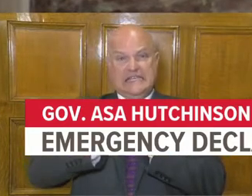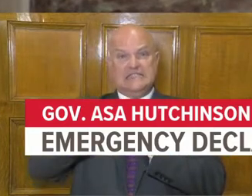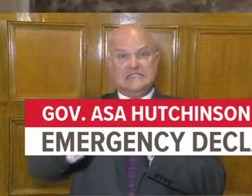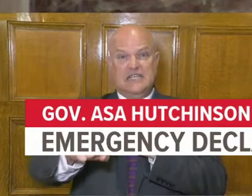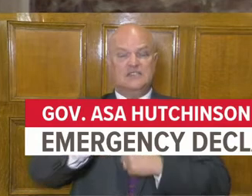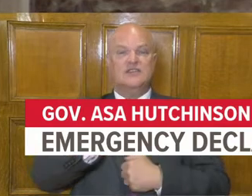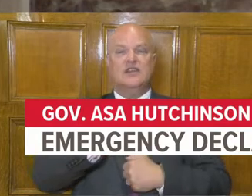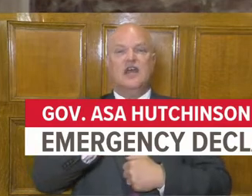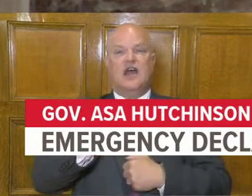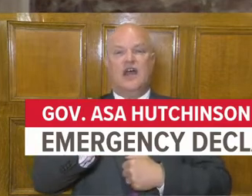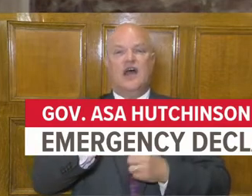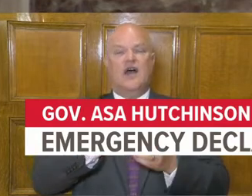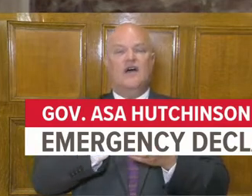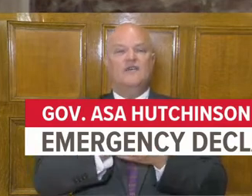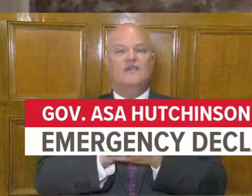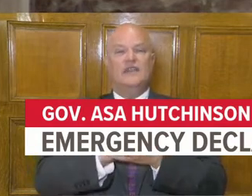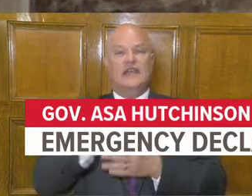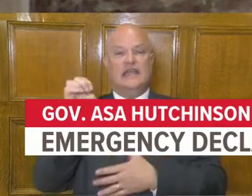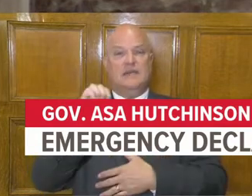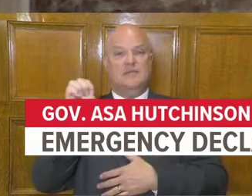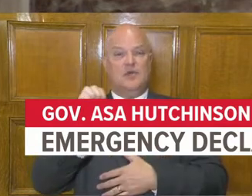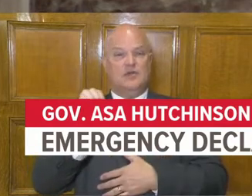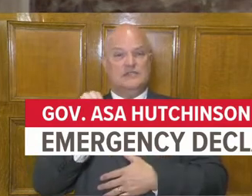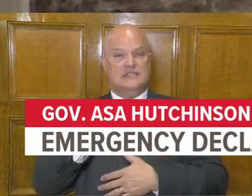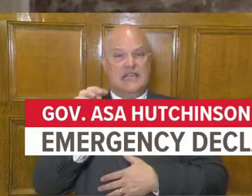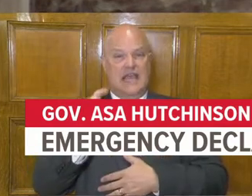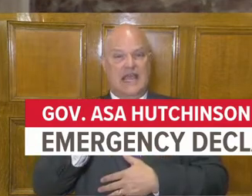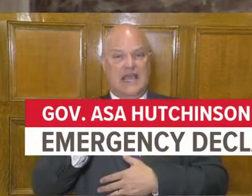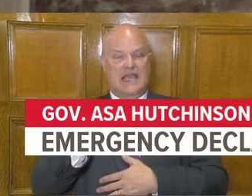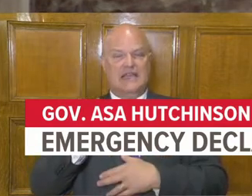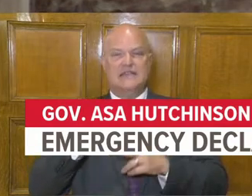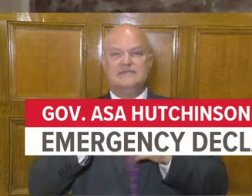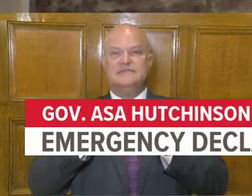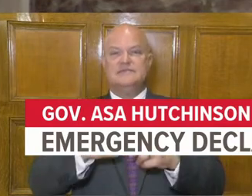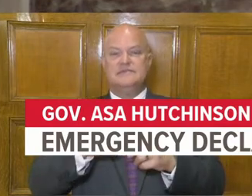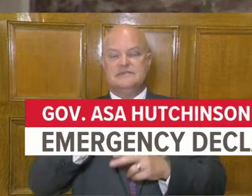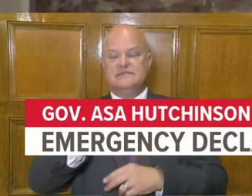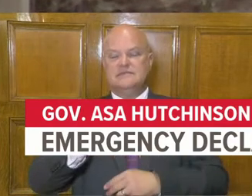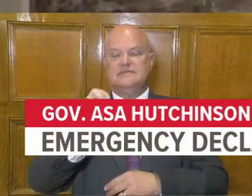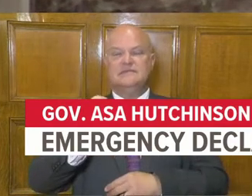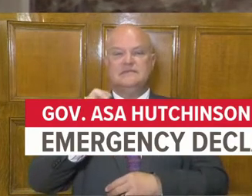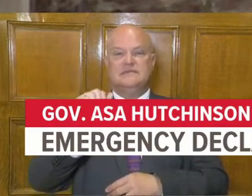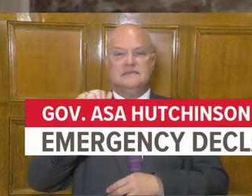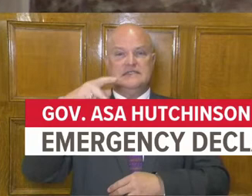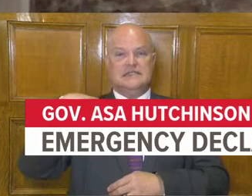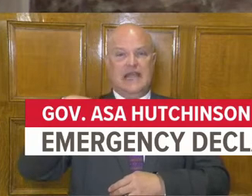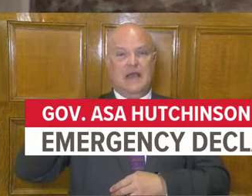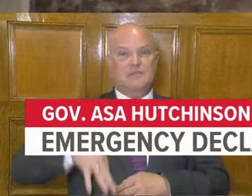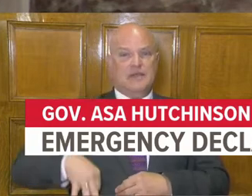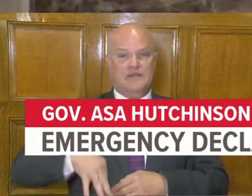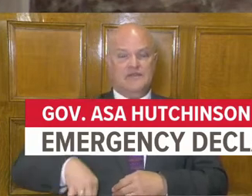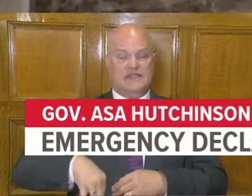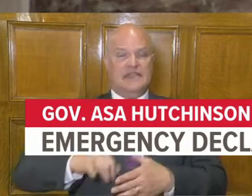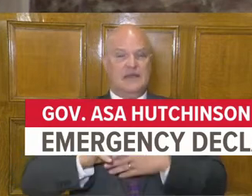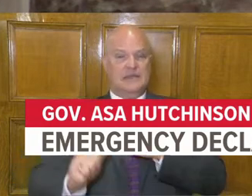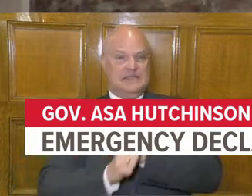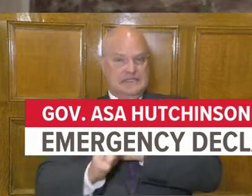of the emergency, I referenced SNAP benefits. that would be in